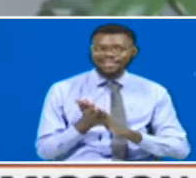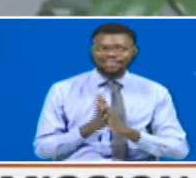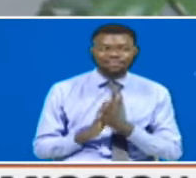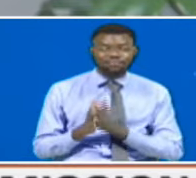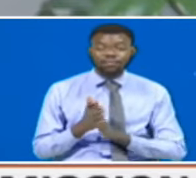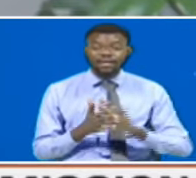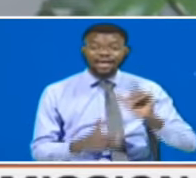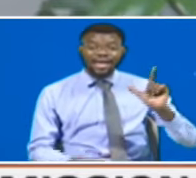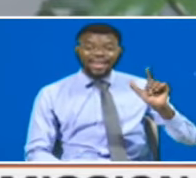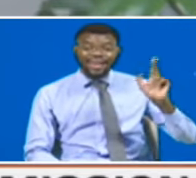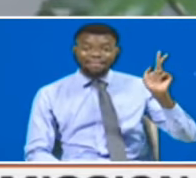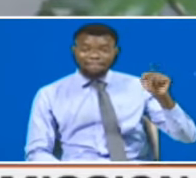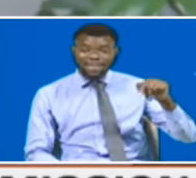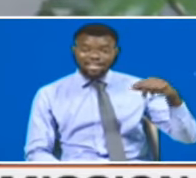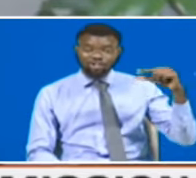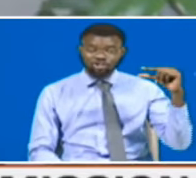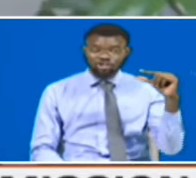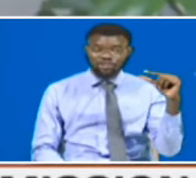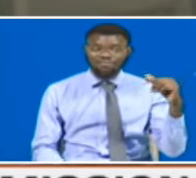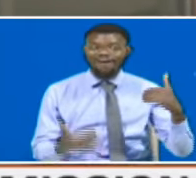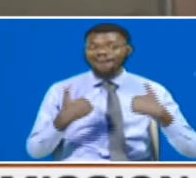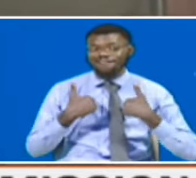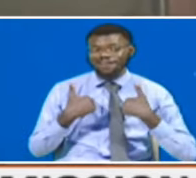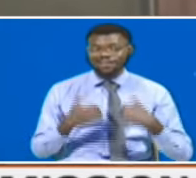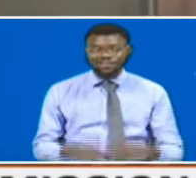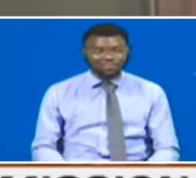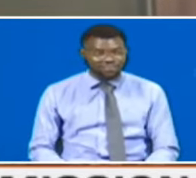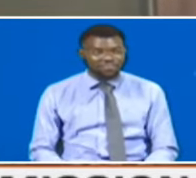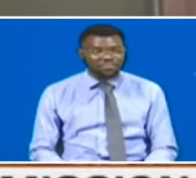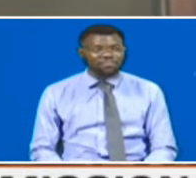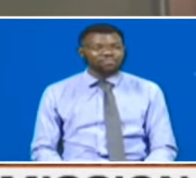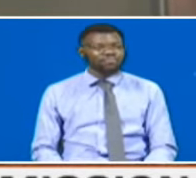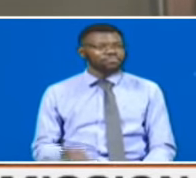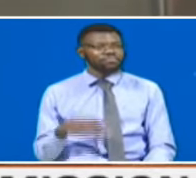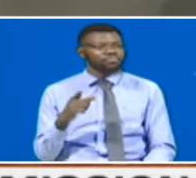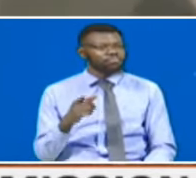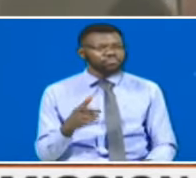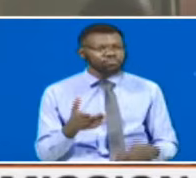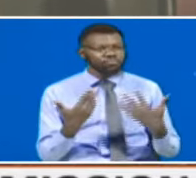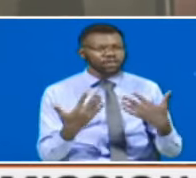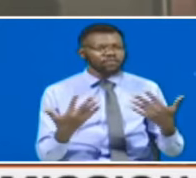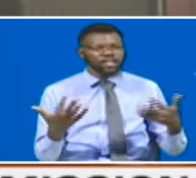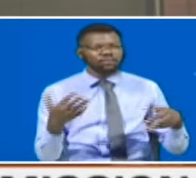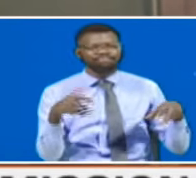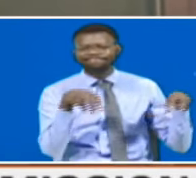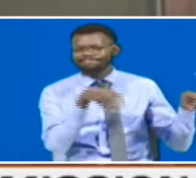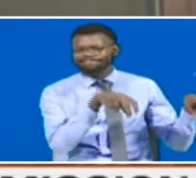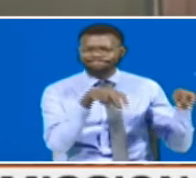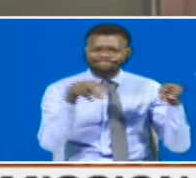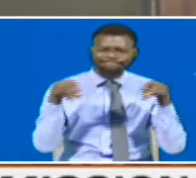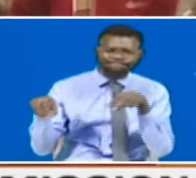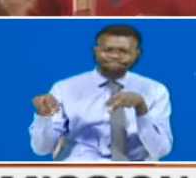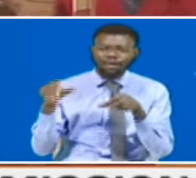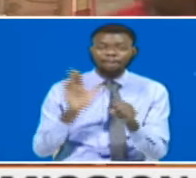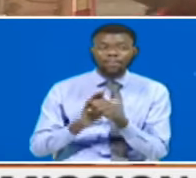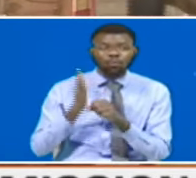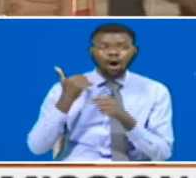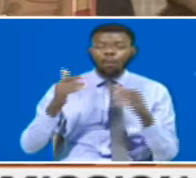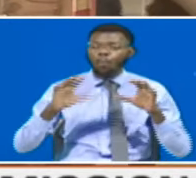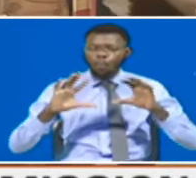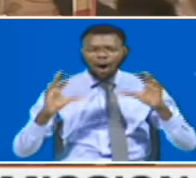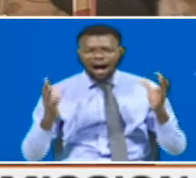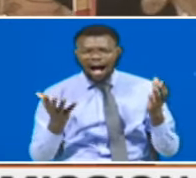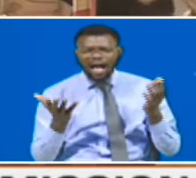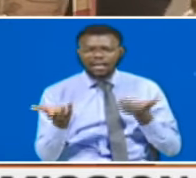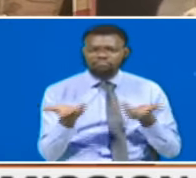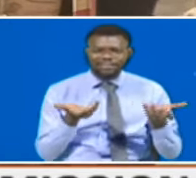mix and an electric forklift mix. Even though freight volumes continue to grow due to increased global trade, energy